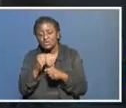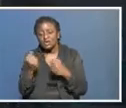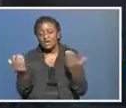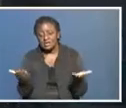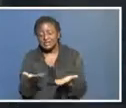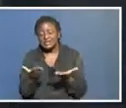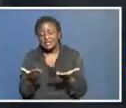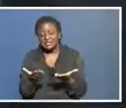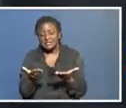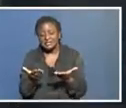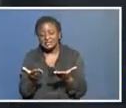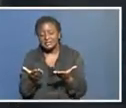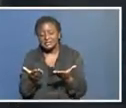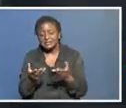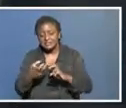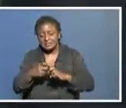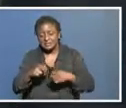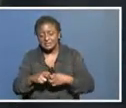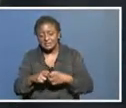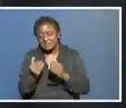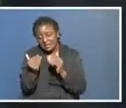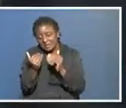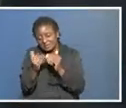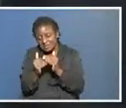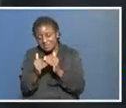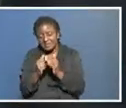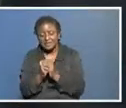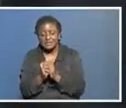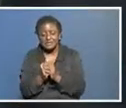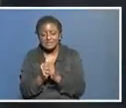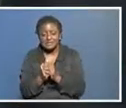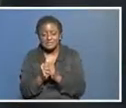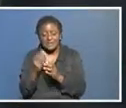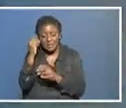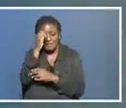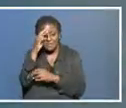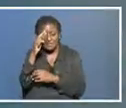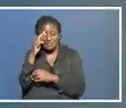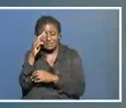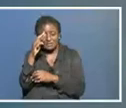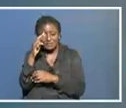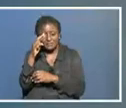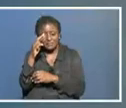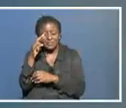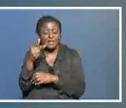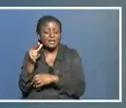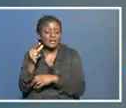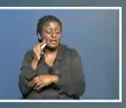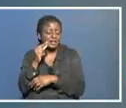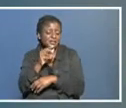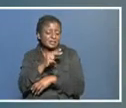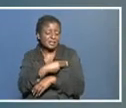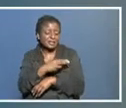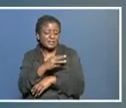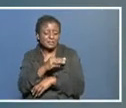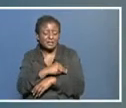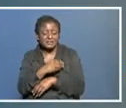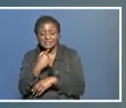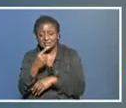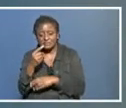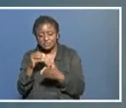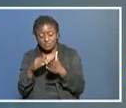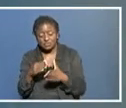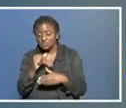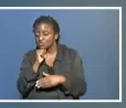Minister of Education and Technical and Vocational Training, the Honorable Glenys Hannah-Martin, says for students who may be